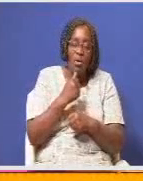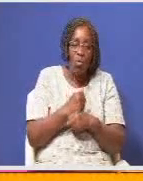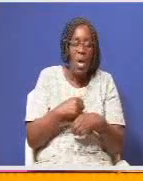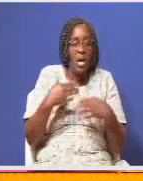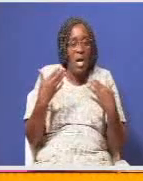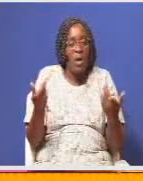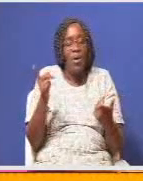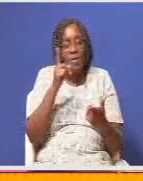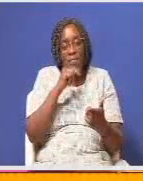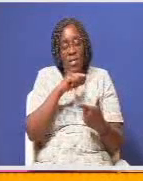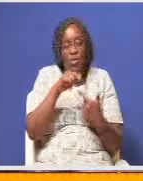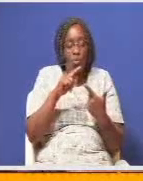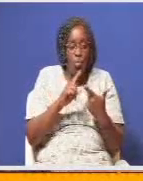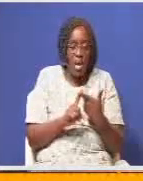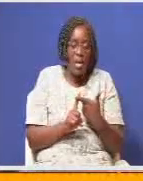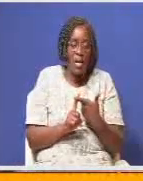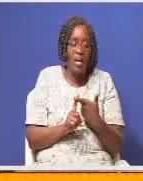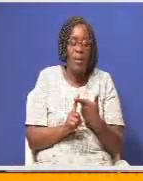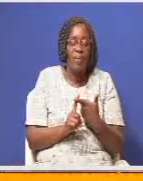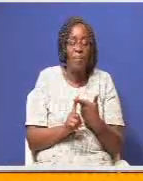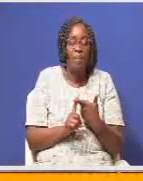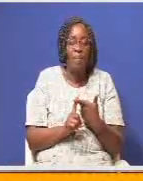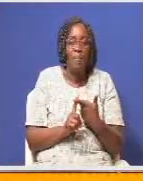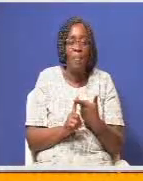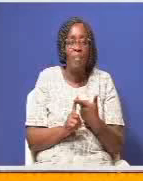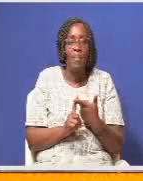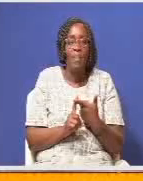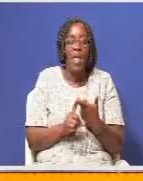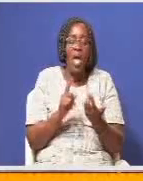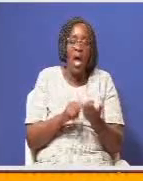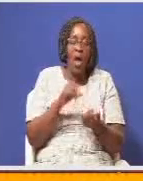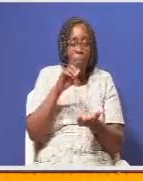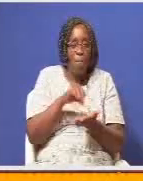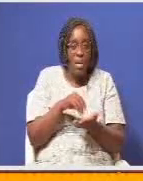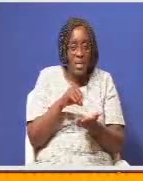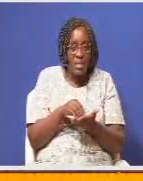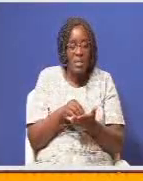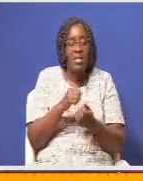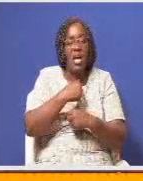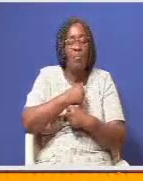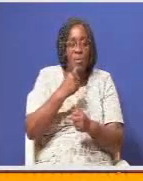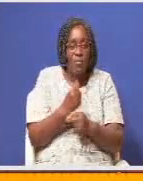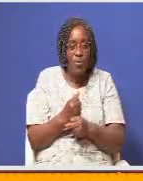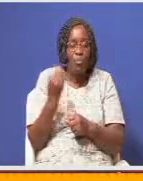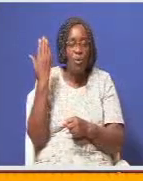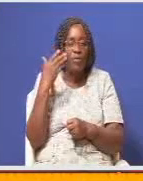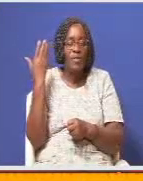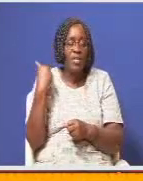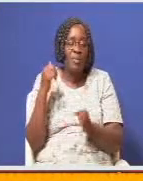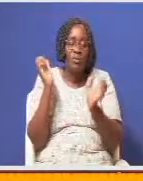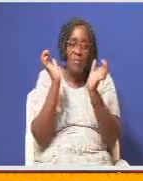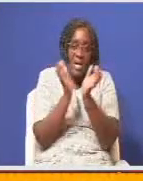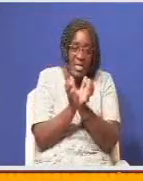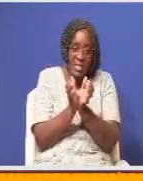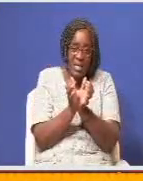ninye kathirare, ibinge, pidhiro bikige kanua. How many cases have been instituted of those criminals who have been arrested